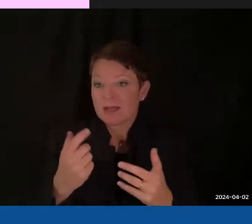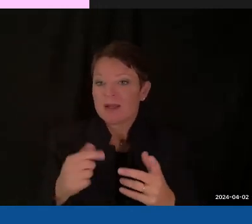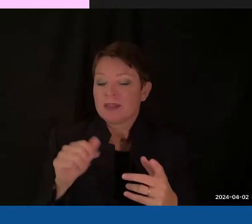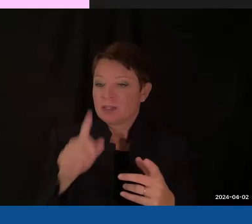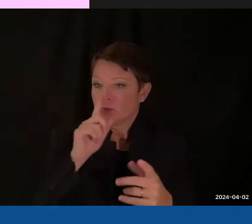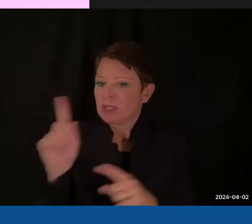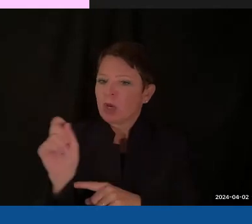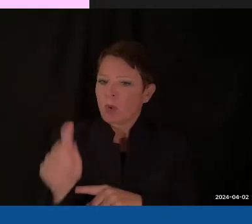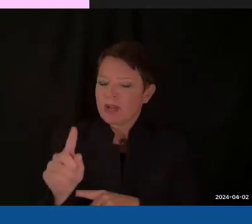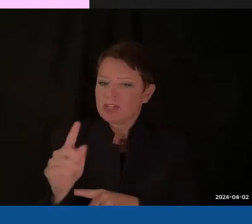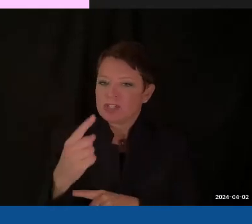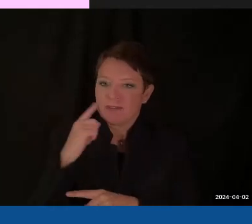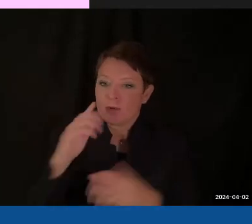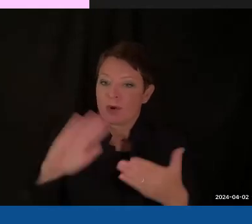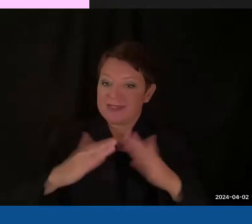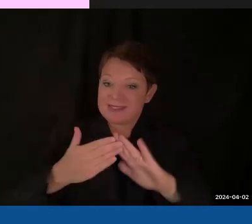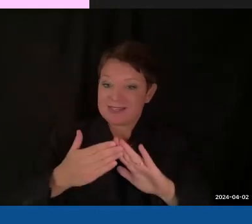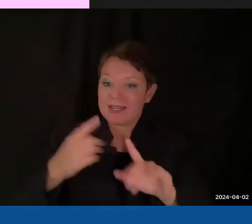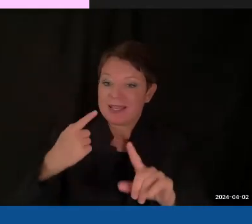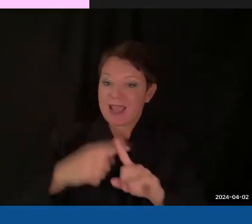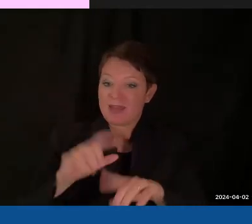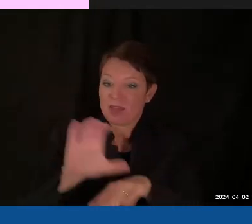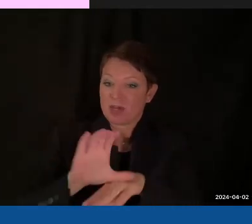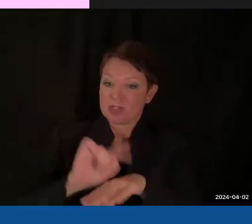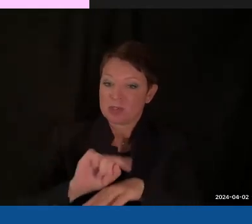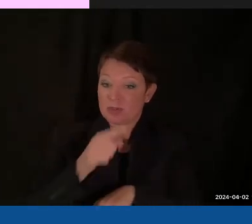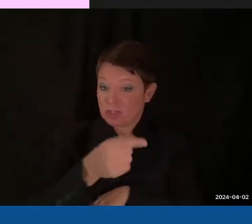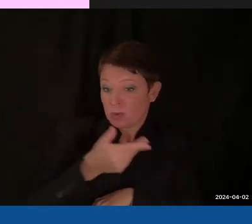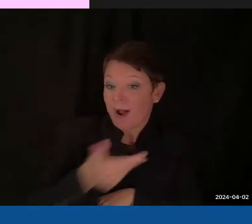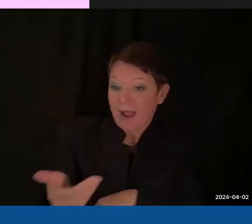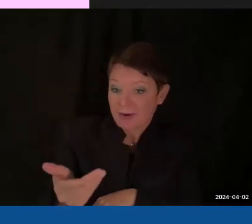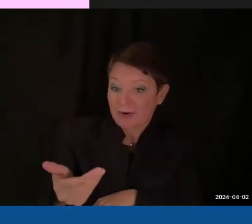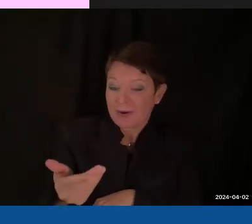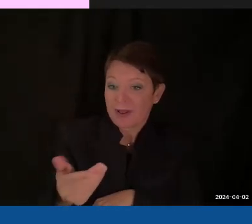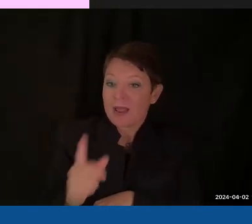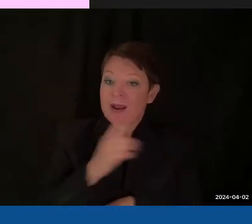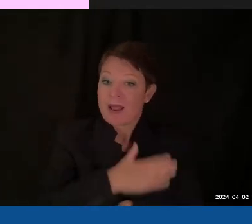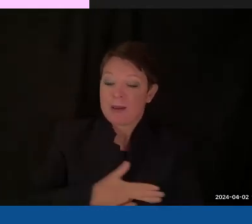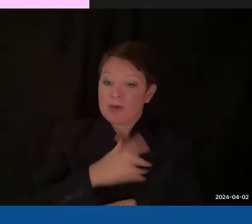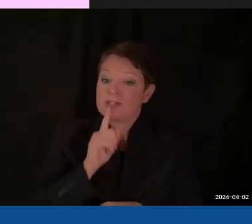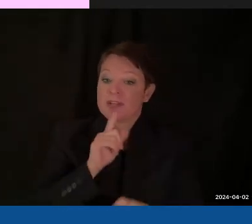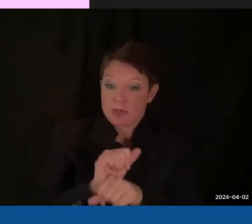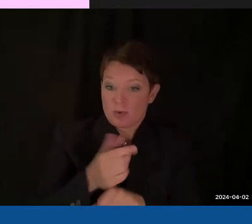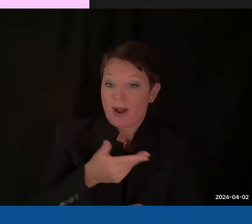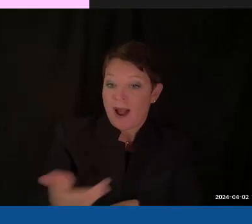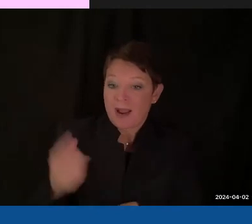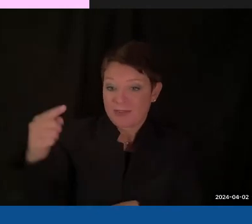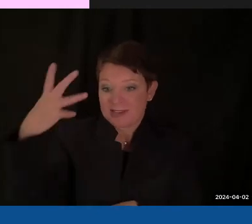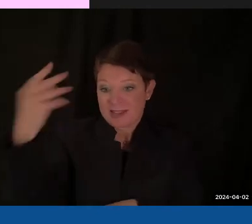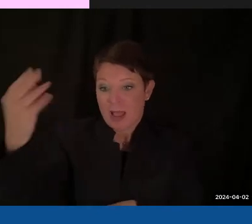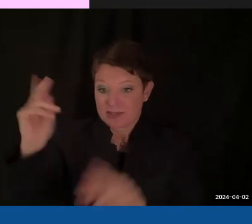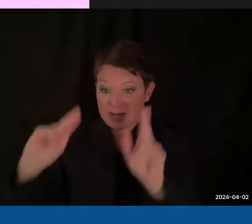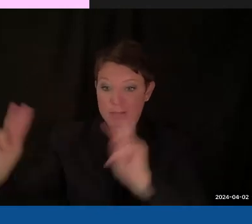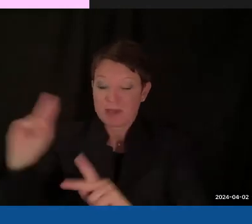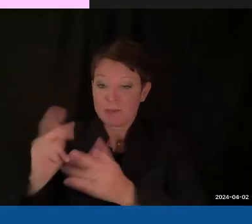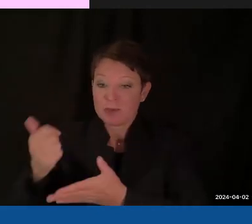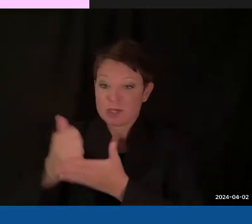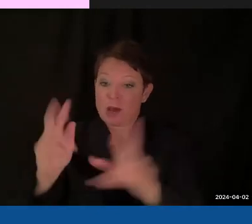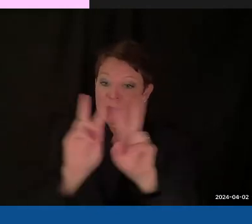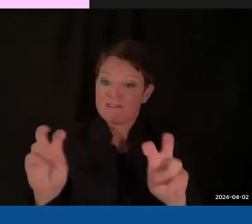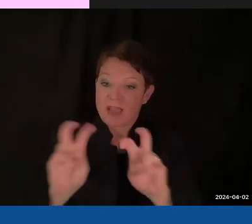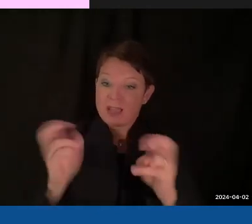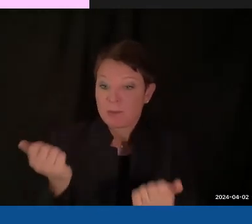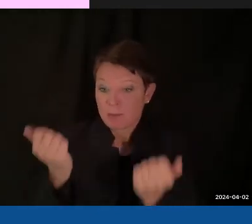really a question for the city and the consultants that they hired. And I really appreciate that they hired these outside advisors to help evaluate